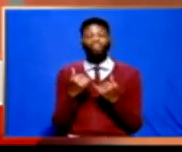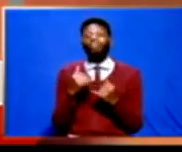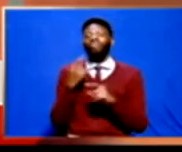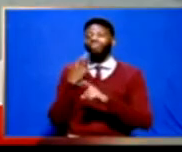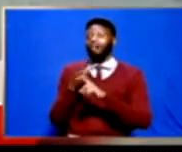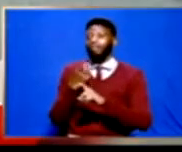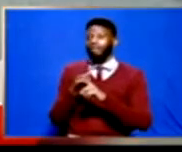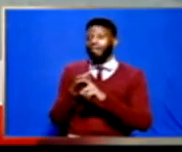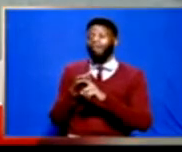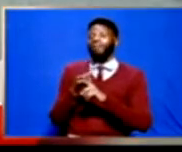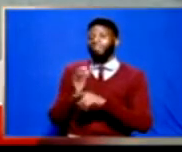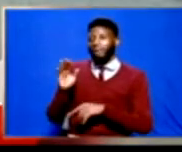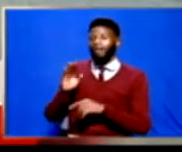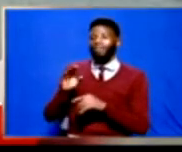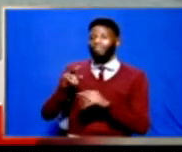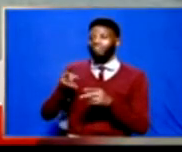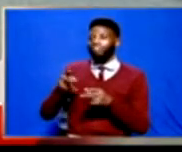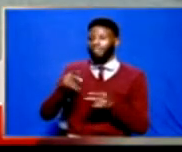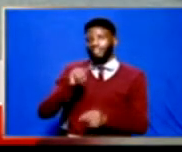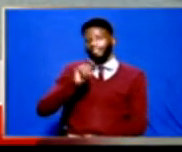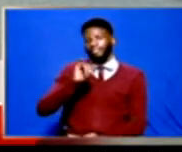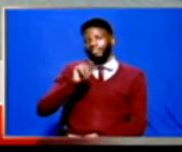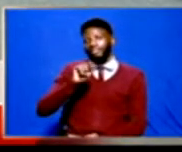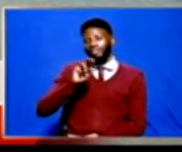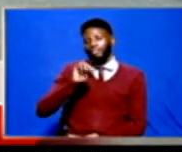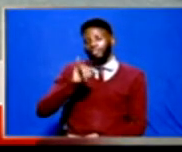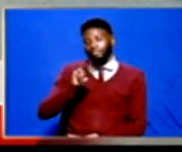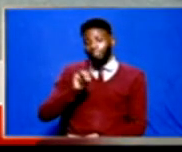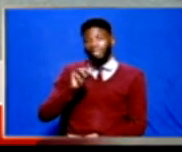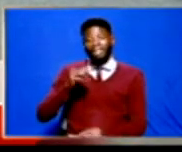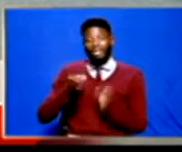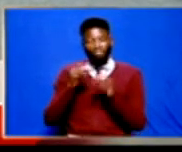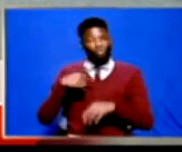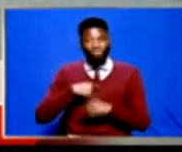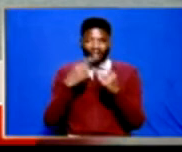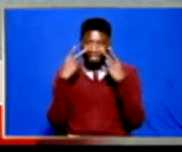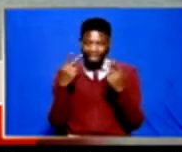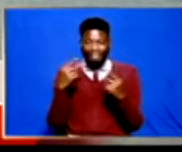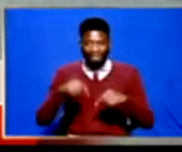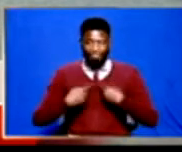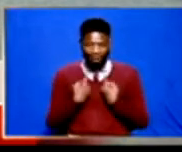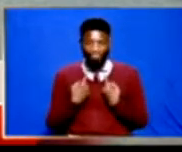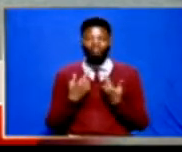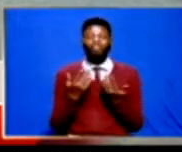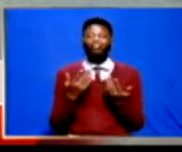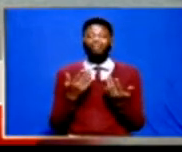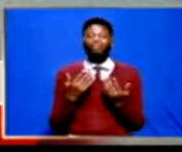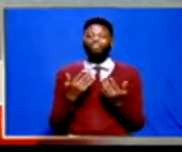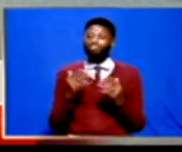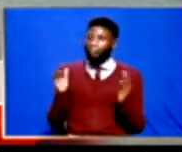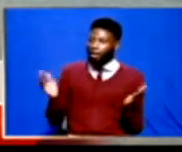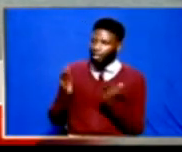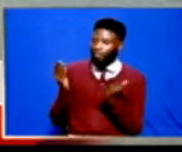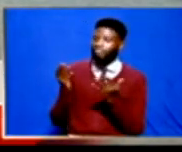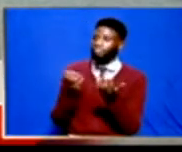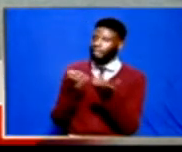project. So if we can see ourselves really promoting some of these businesses and allowing them to thrive, mm-hmm. and opening